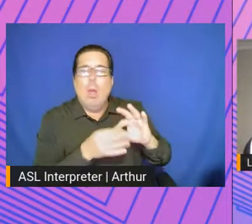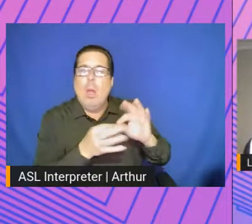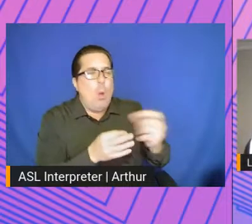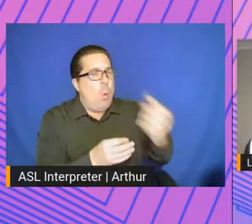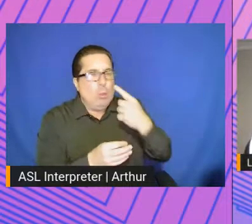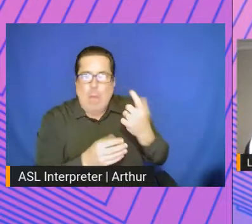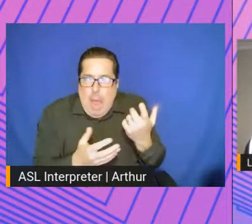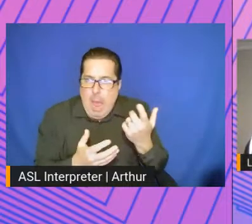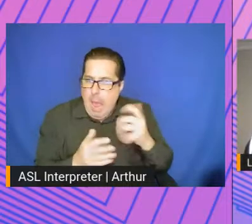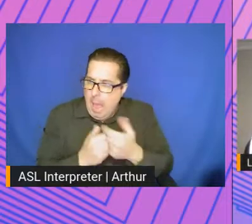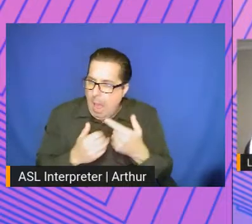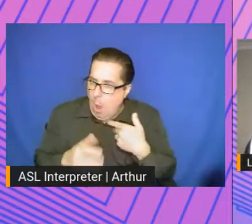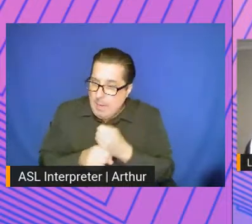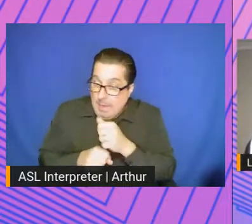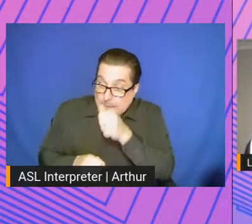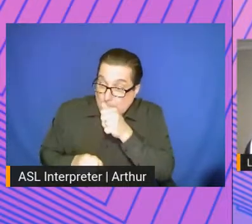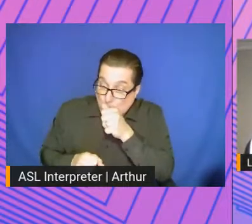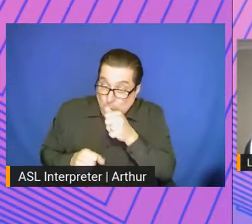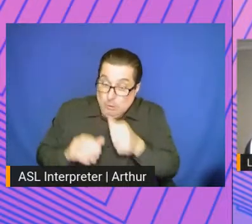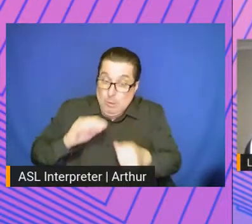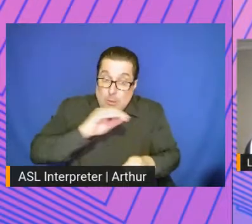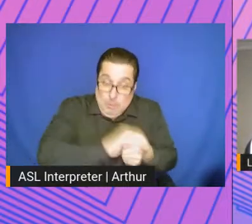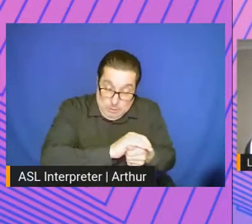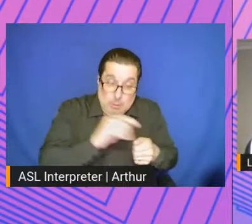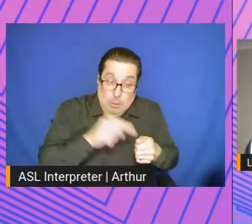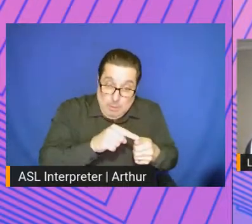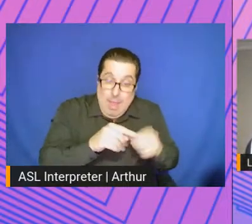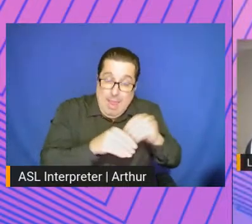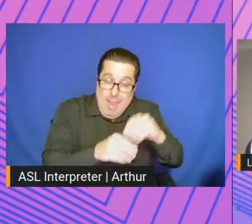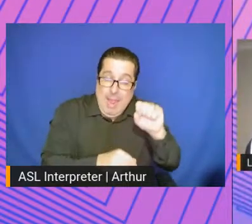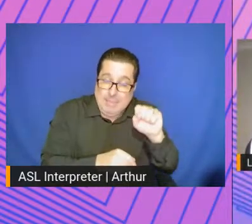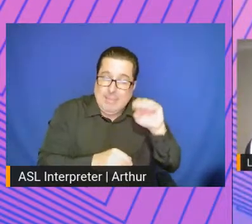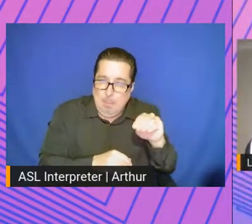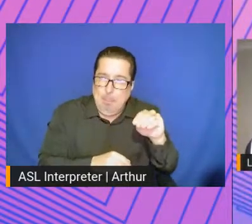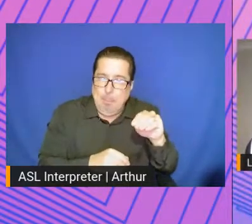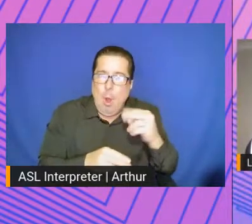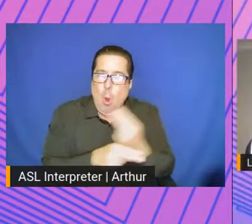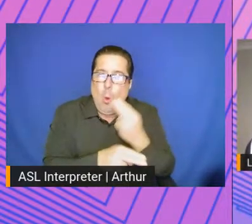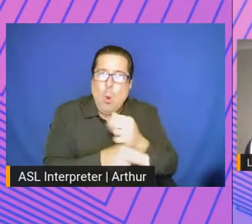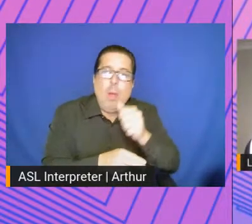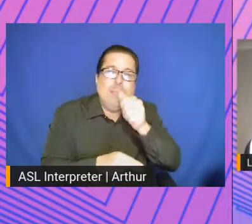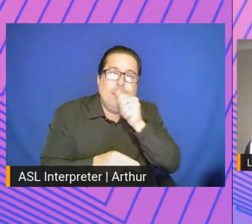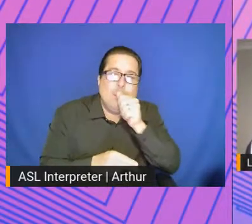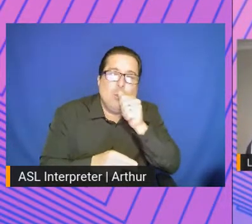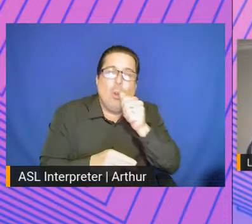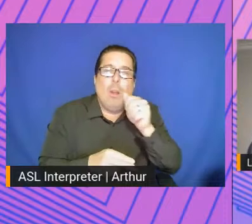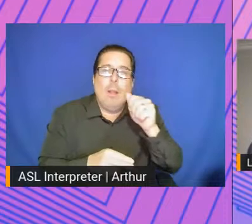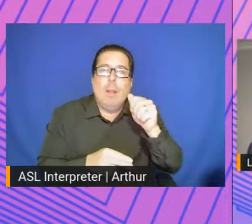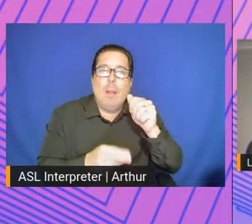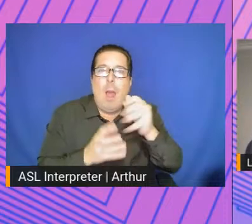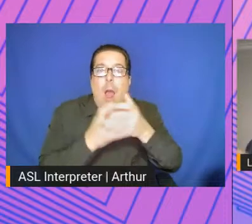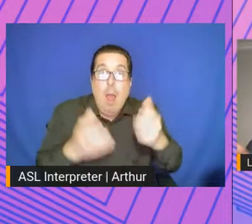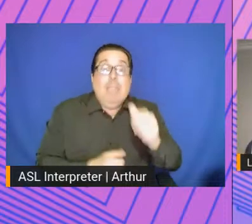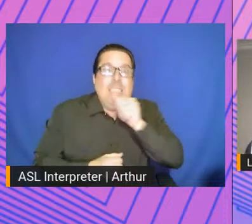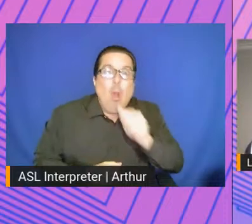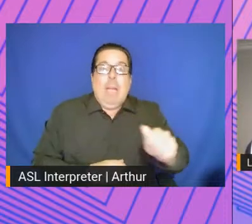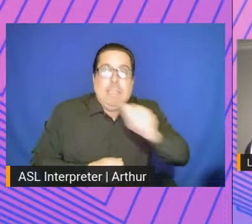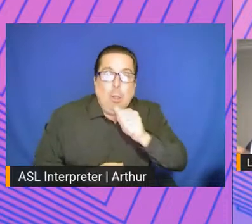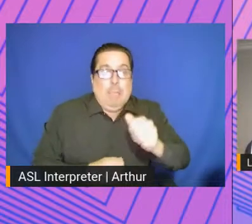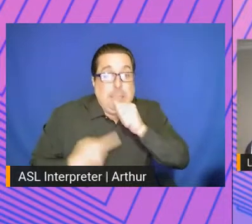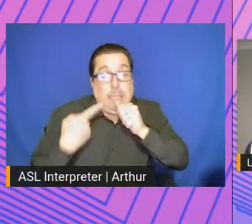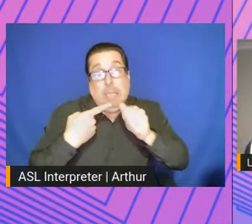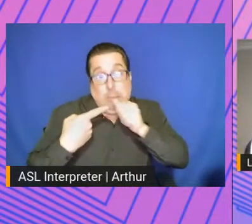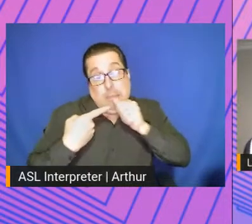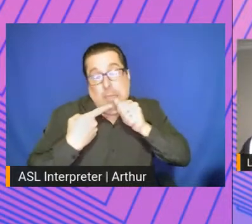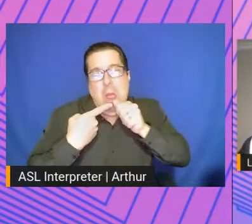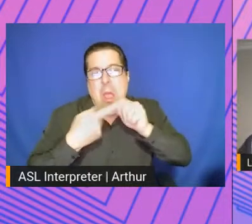our secrets that are stored in SM? I'm just going to call it SM because I'm using the word secret a whole lot and it becomes exhausting. So how do we get our